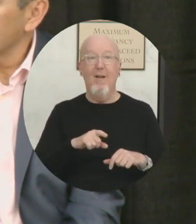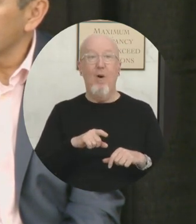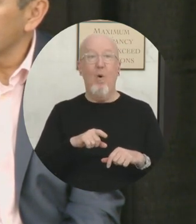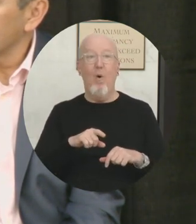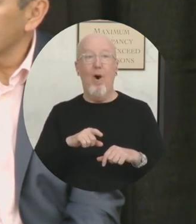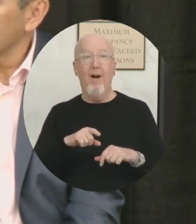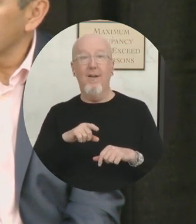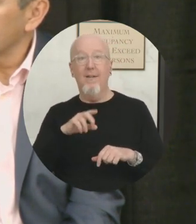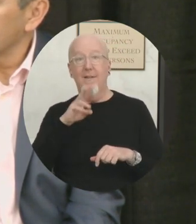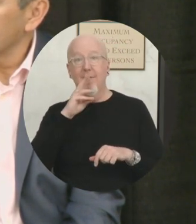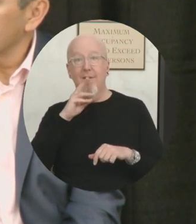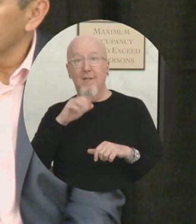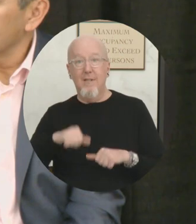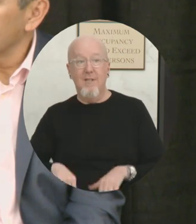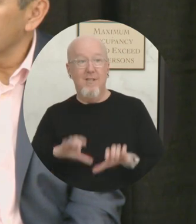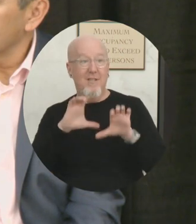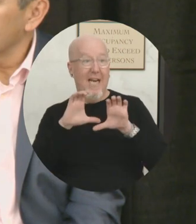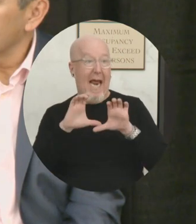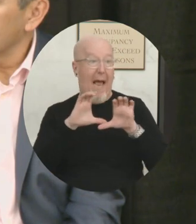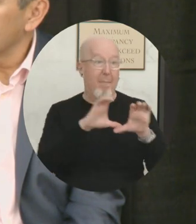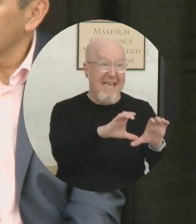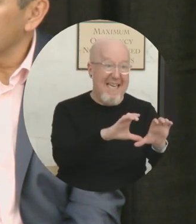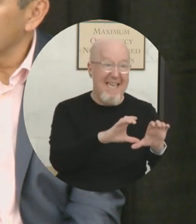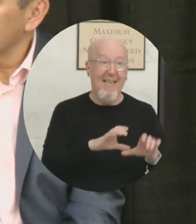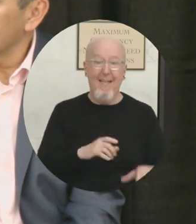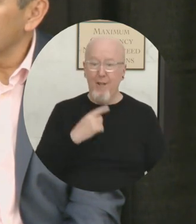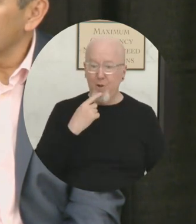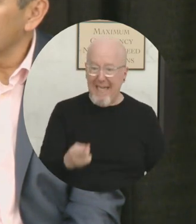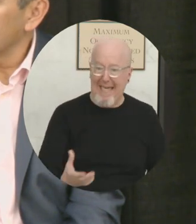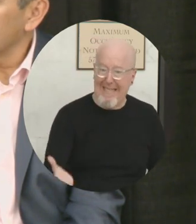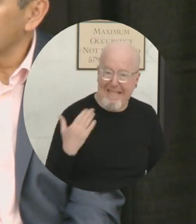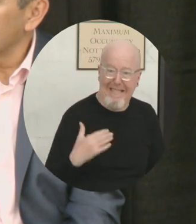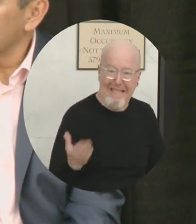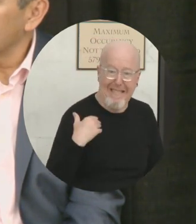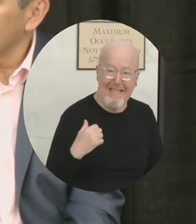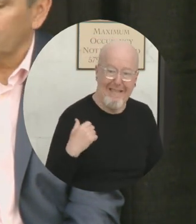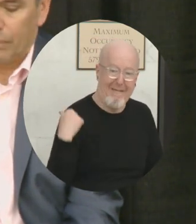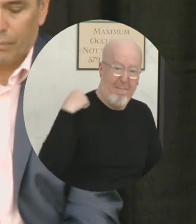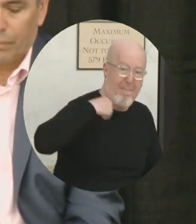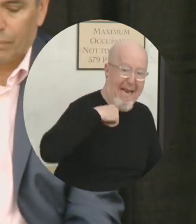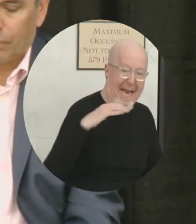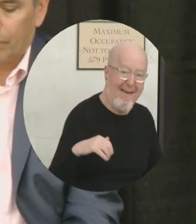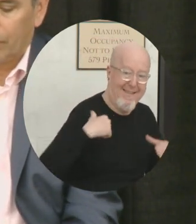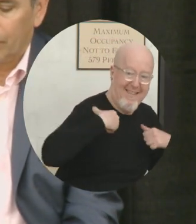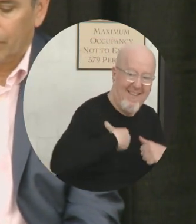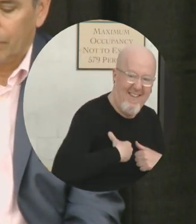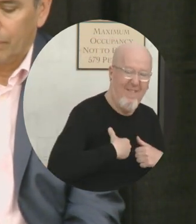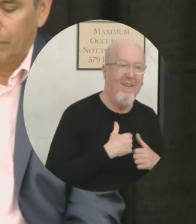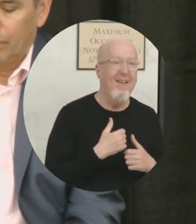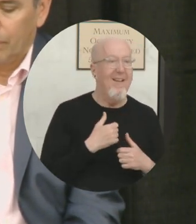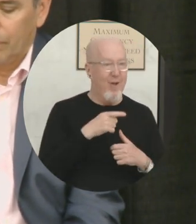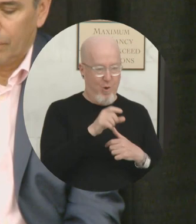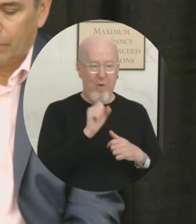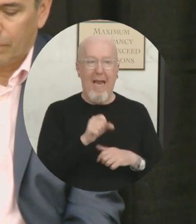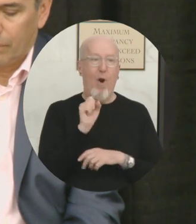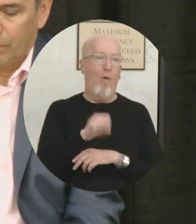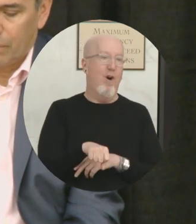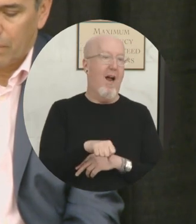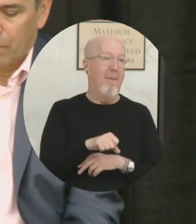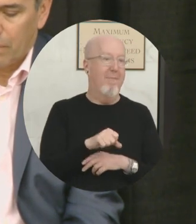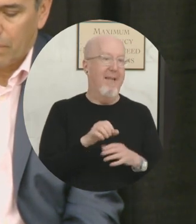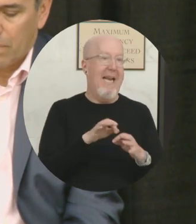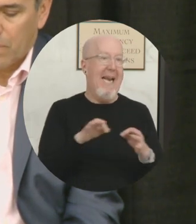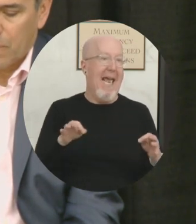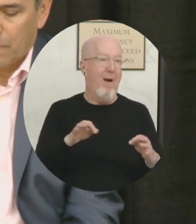saying get out and get on my back, you're going to be able to overcome the language barrier just with the sheer stricken